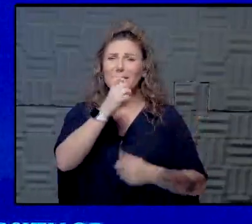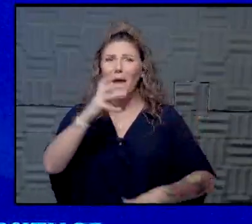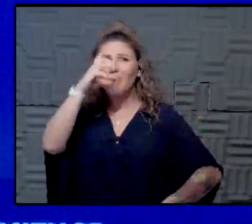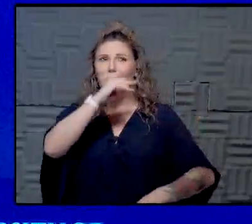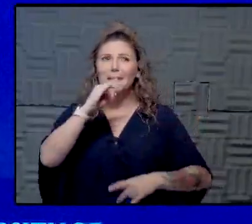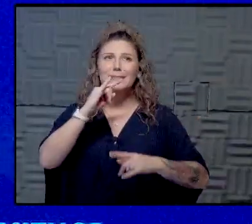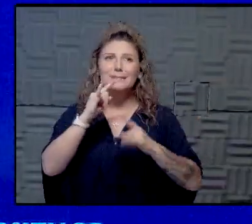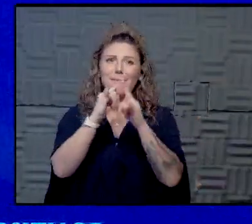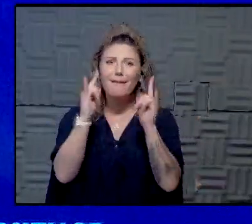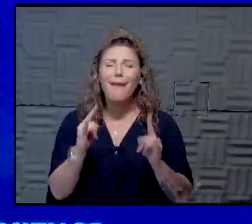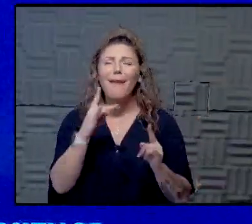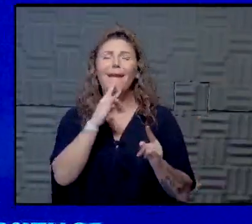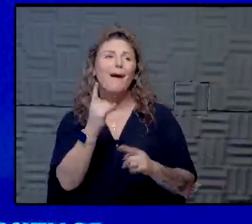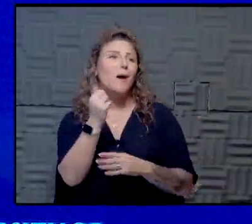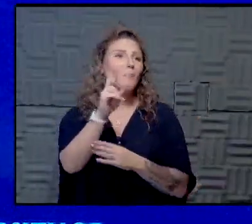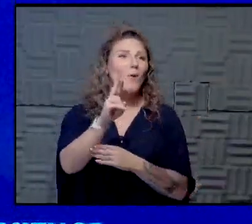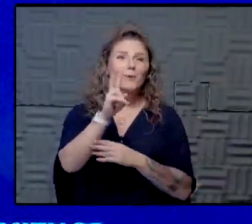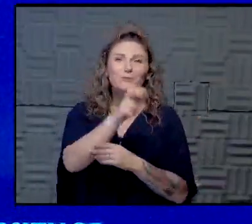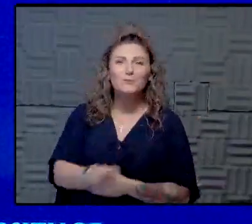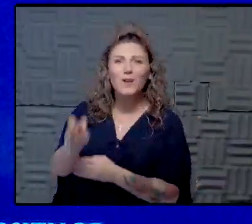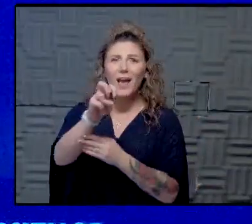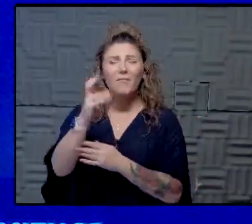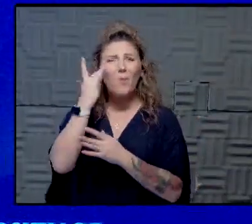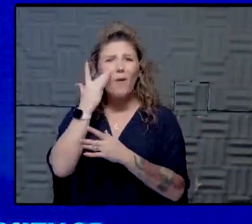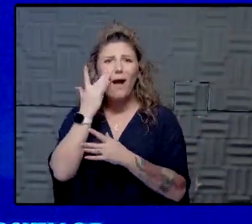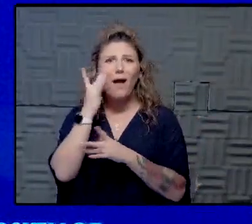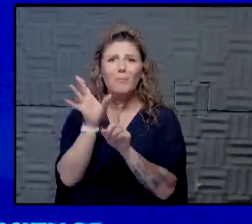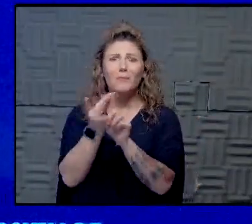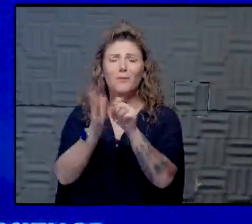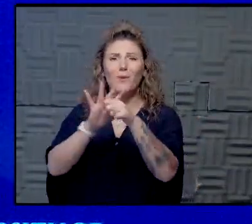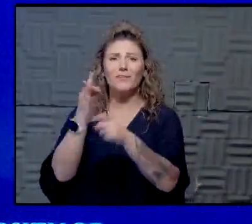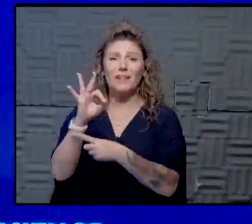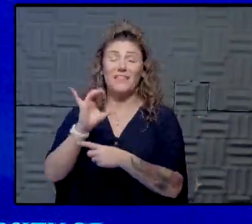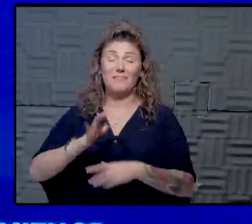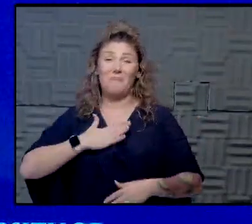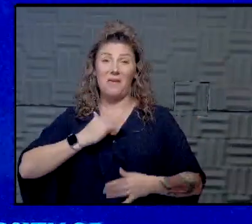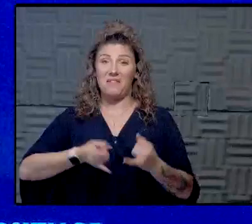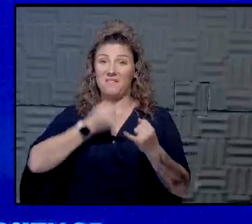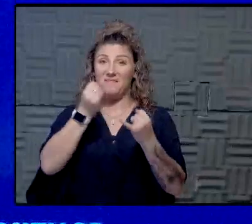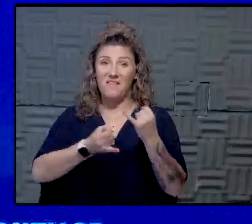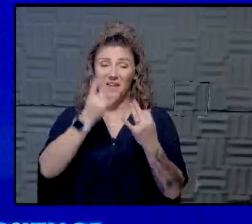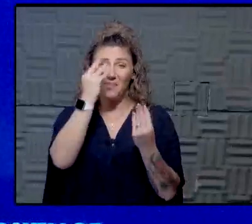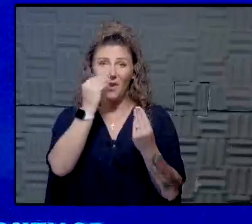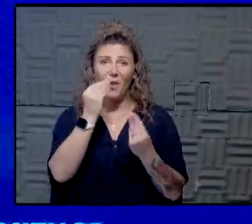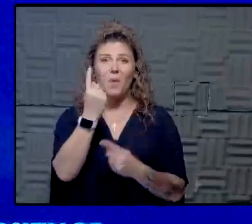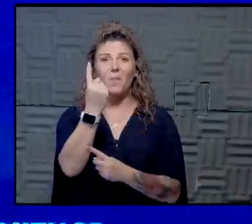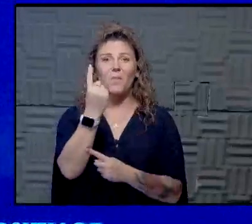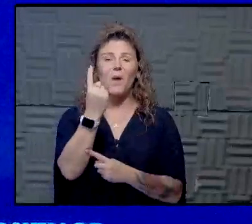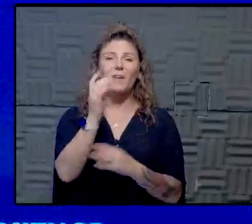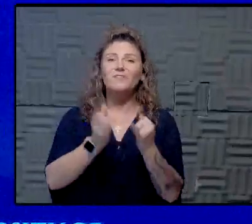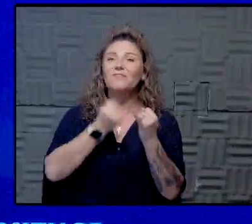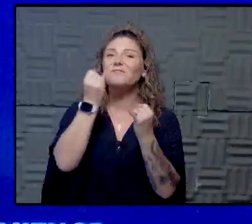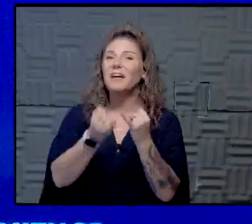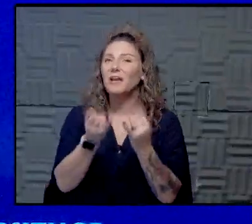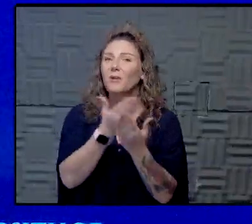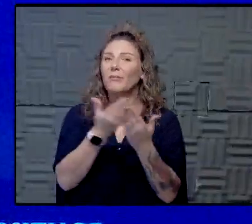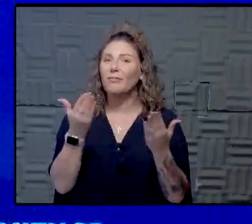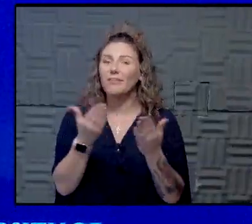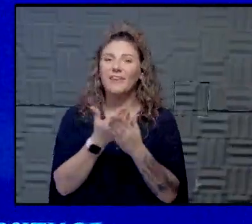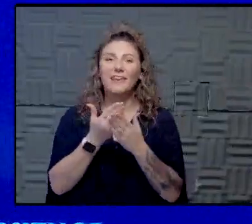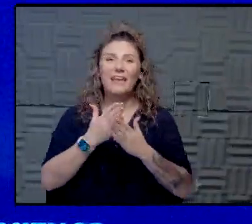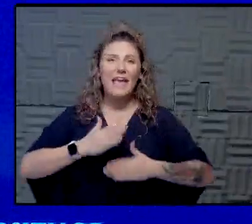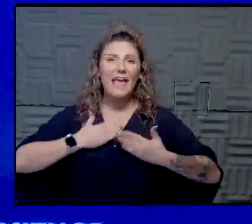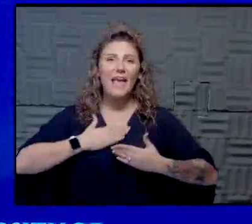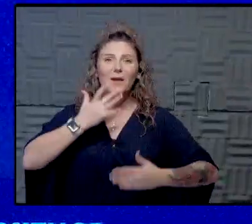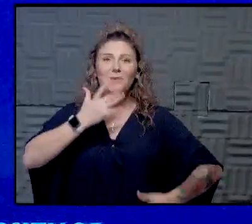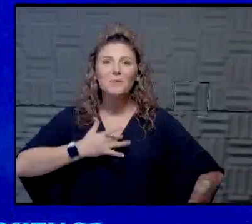days because they have COVID-19. That is my final thought, but I do have one final thing. I would like to wish